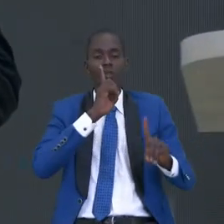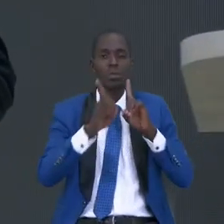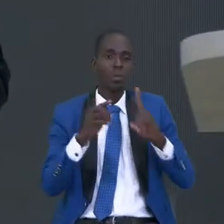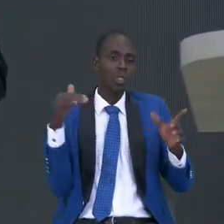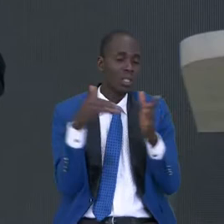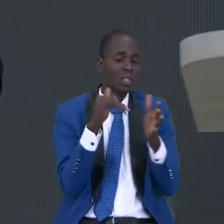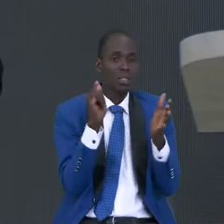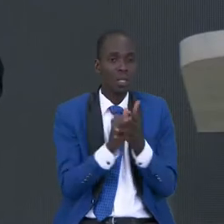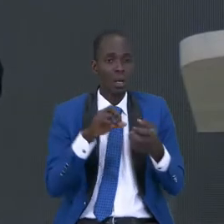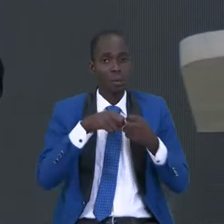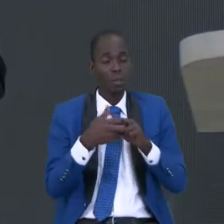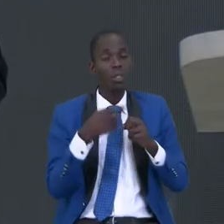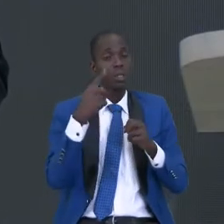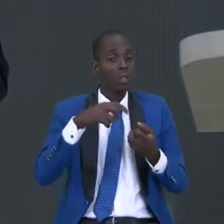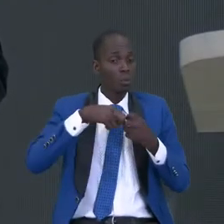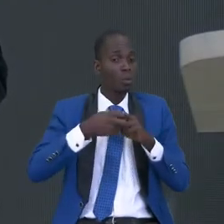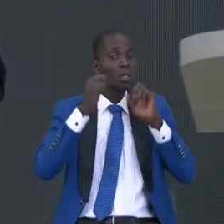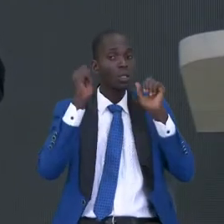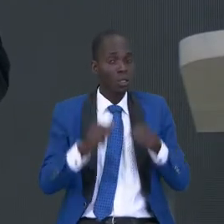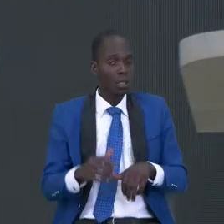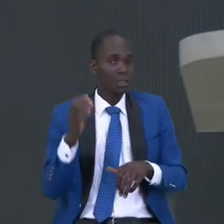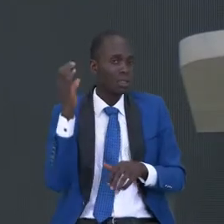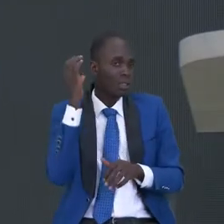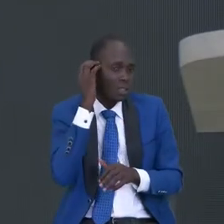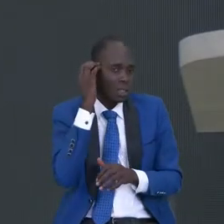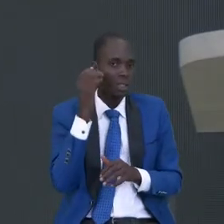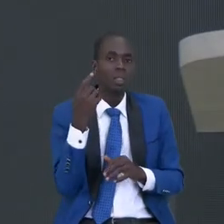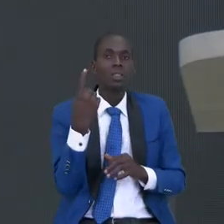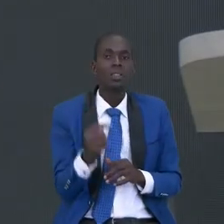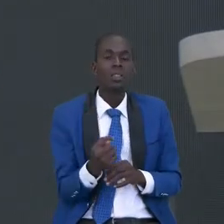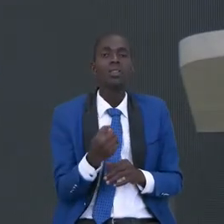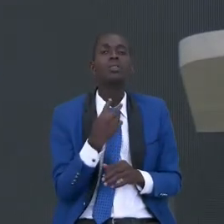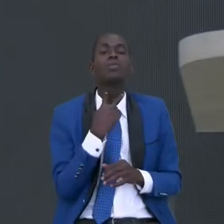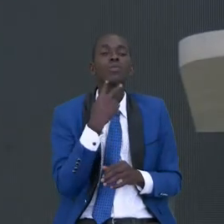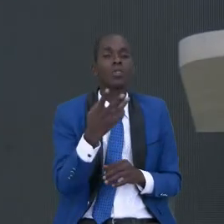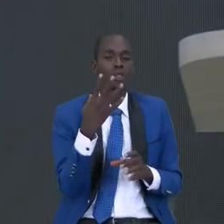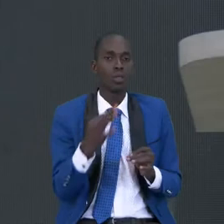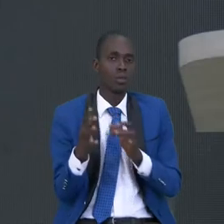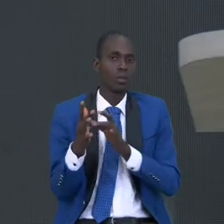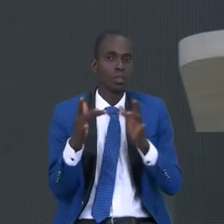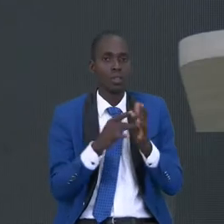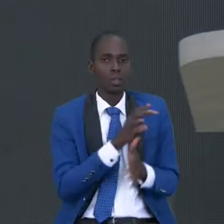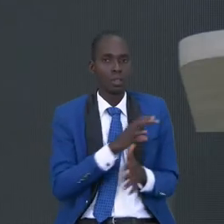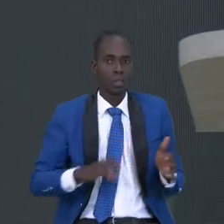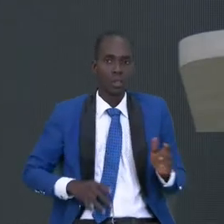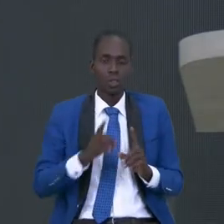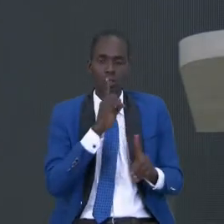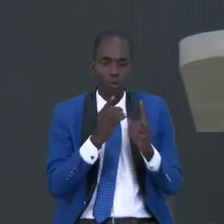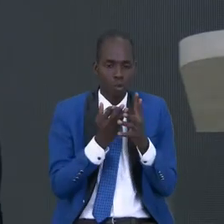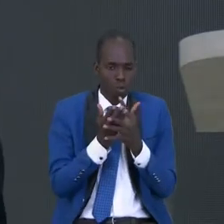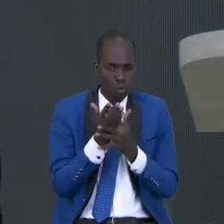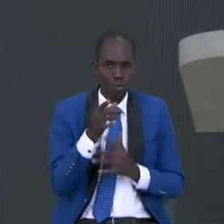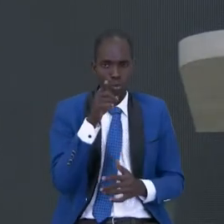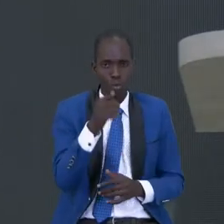can only hear the tonation, the diction of Jesus Christ speaking from you.